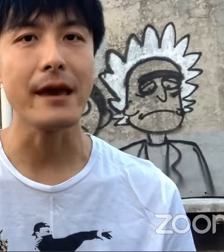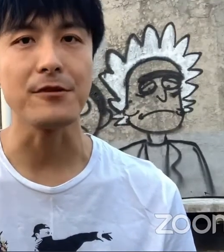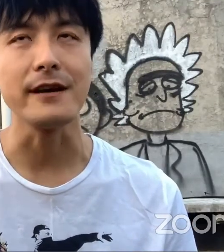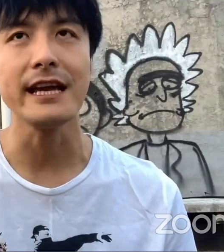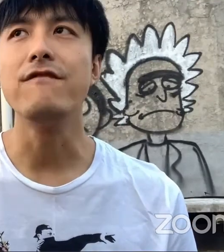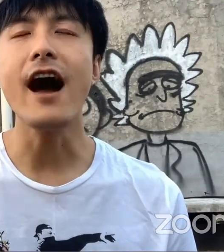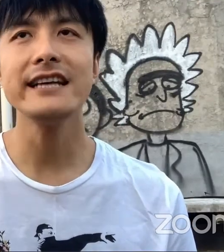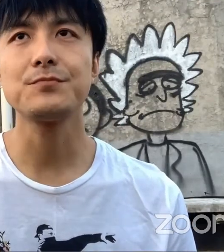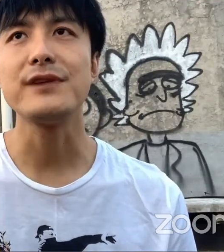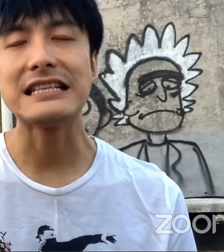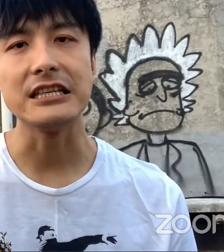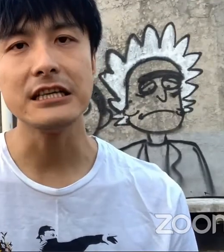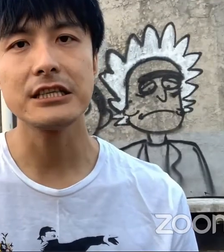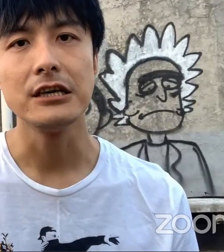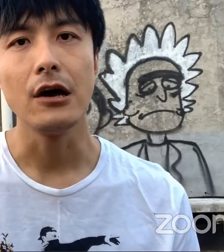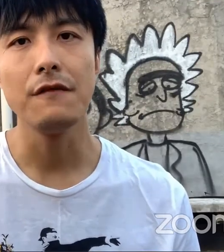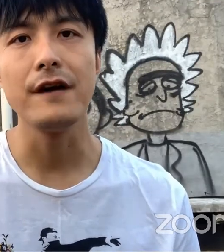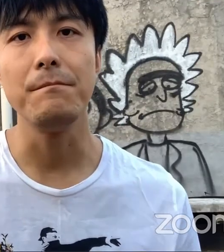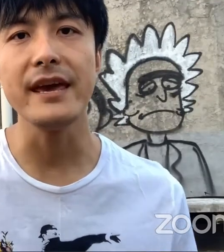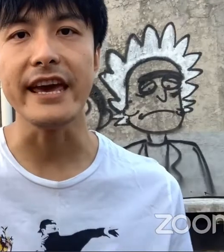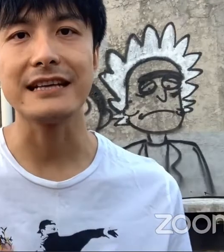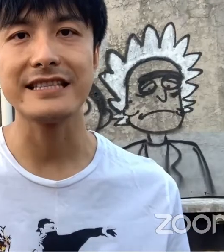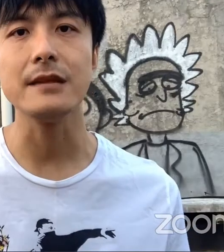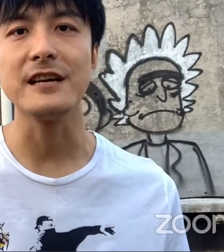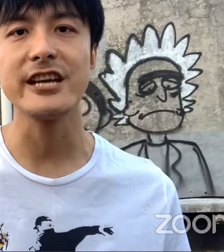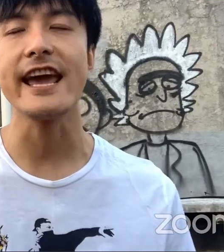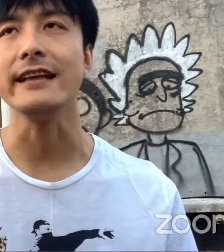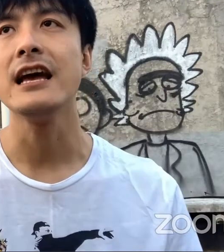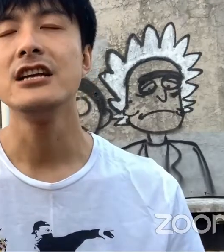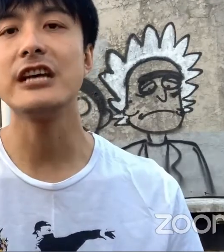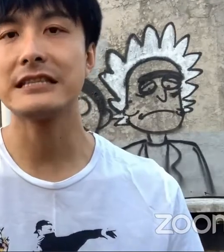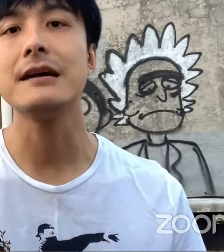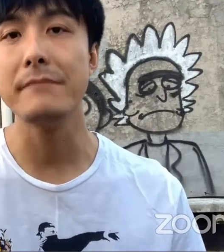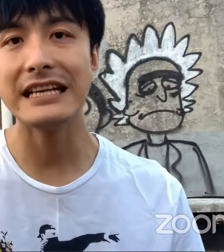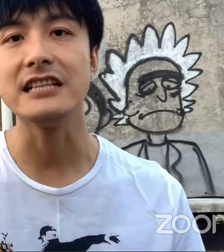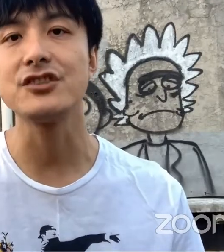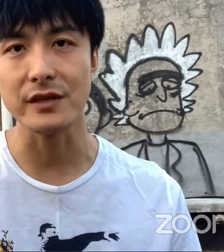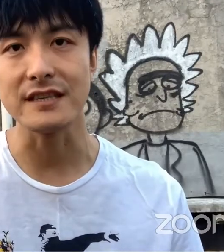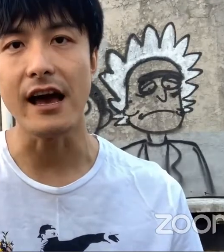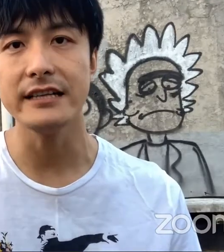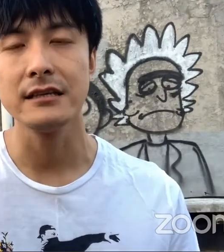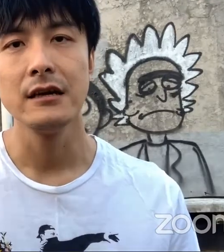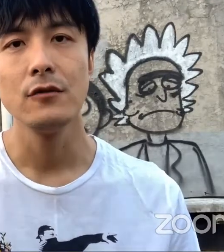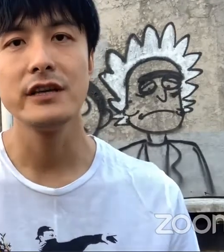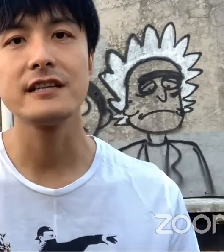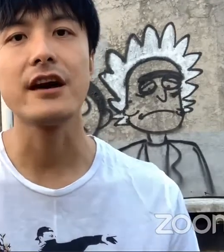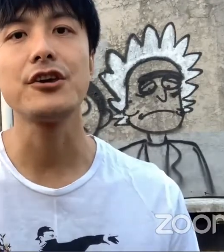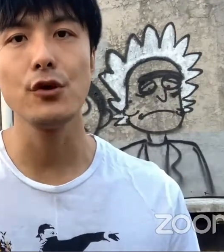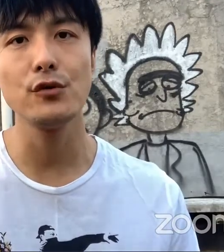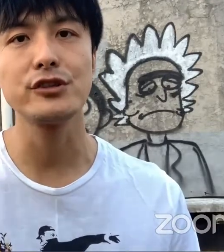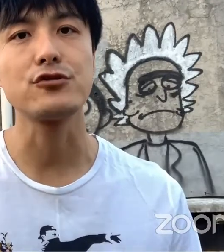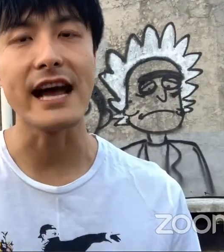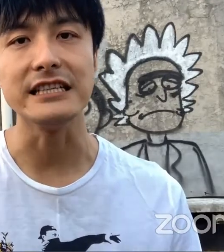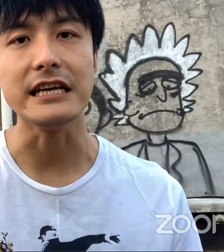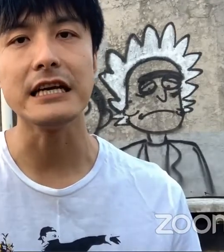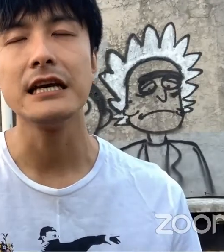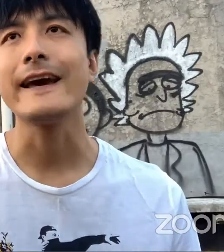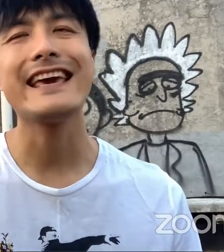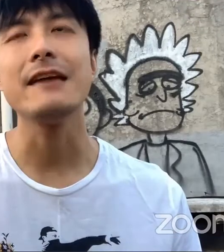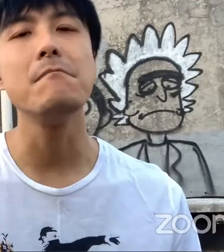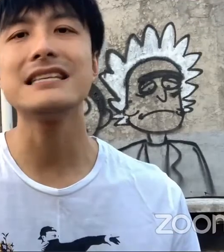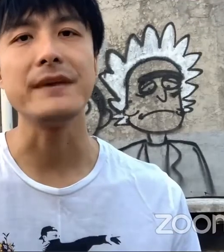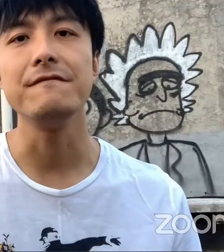February. Vice president of a big cinema chain just committed suicide, which is a huge tragedy.